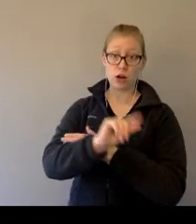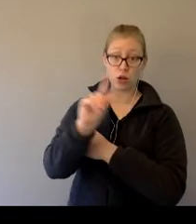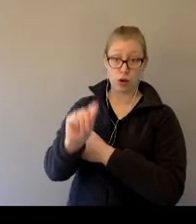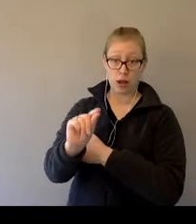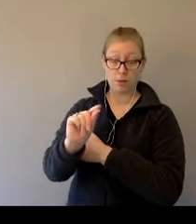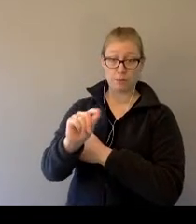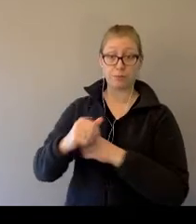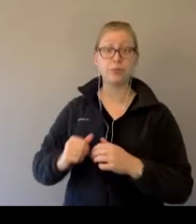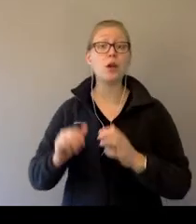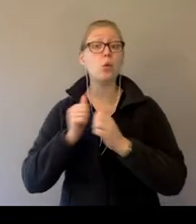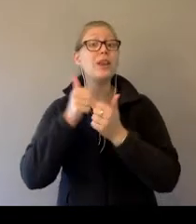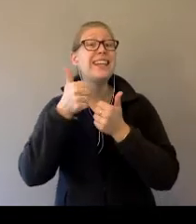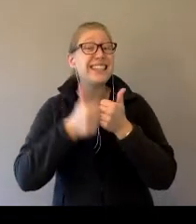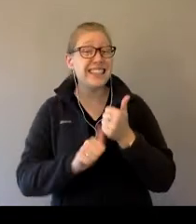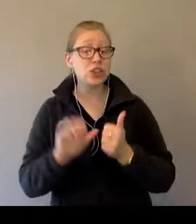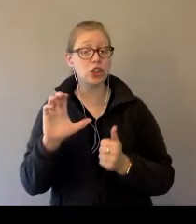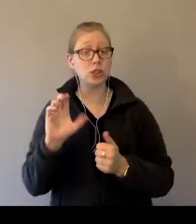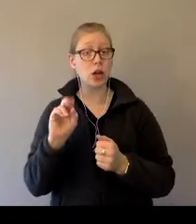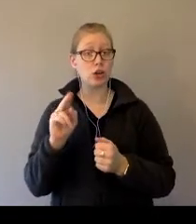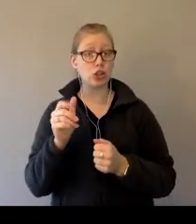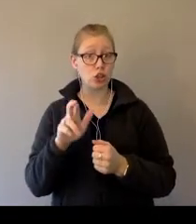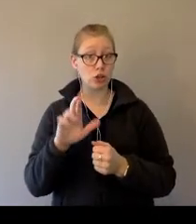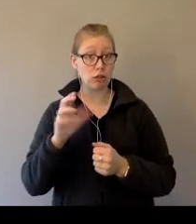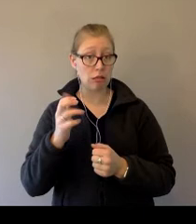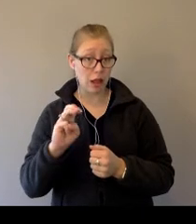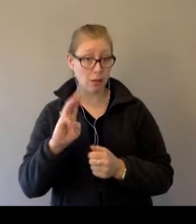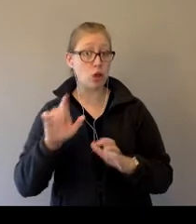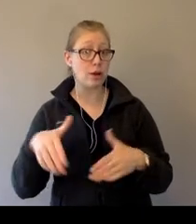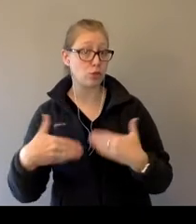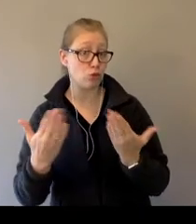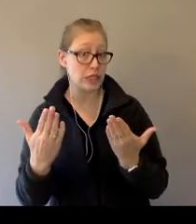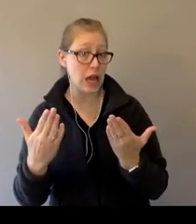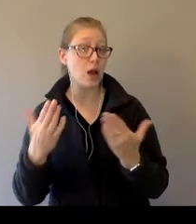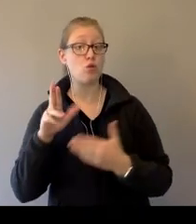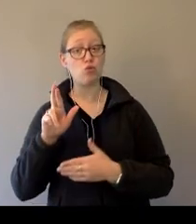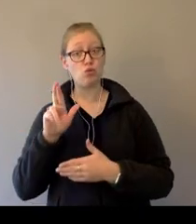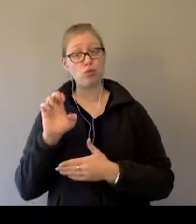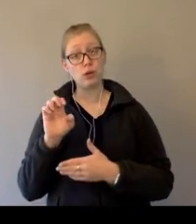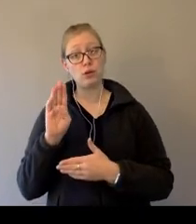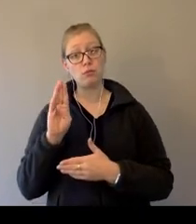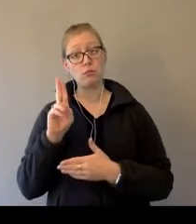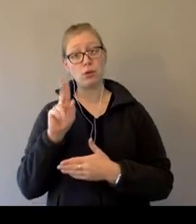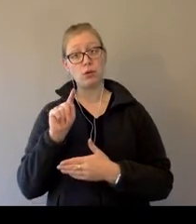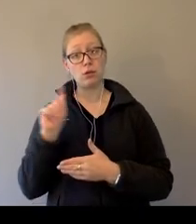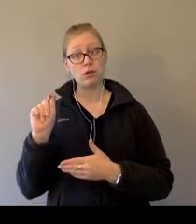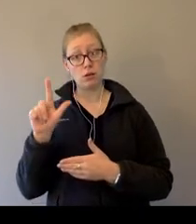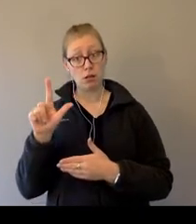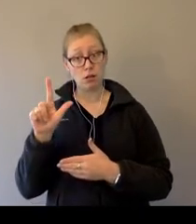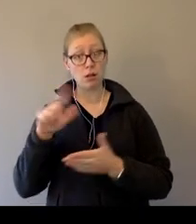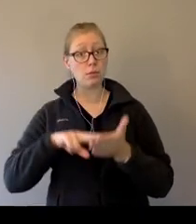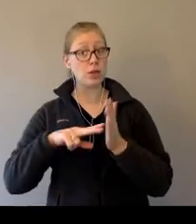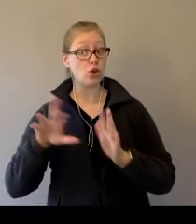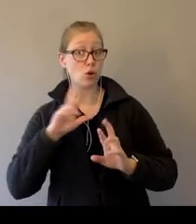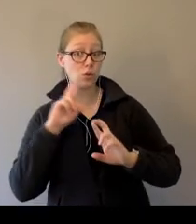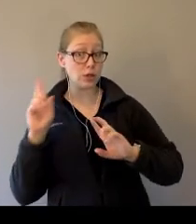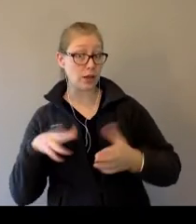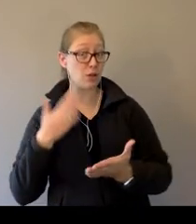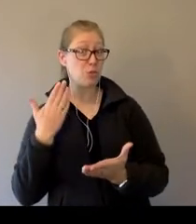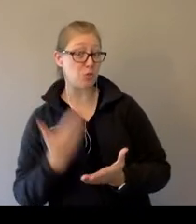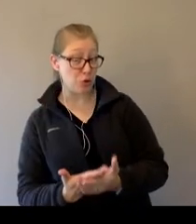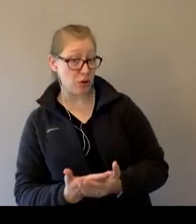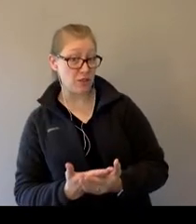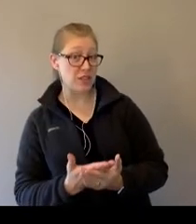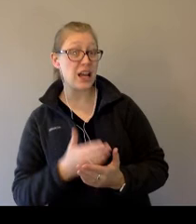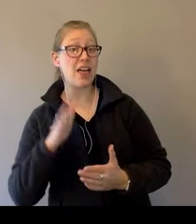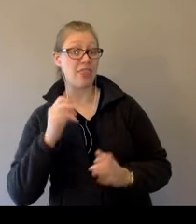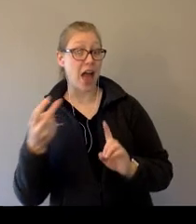With each counterclaim, you are then going to present a rebuttal. So your rebuttal is your response that proves the opposing side is